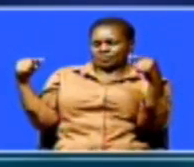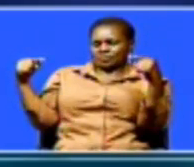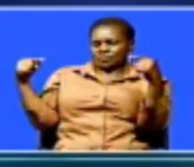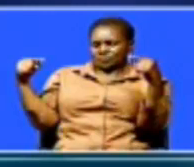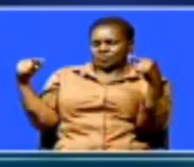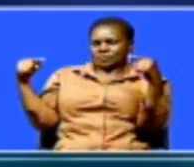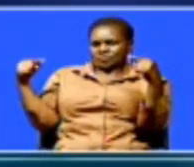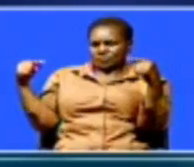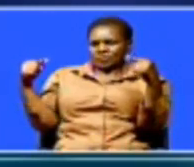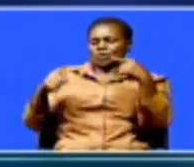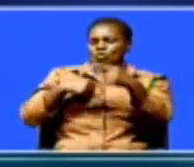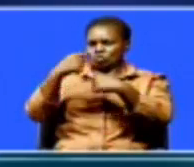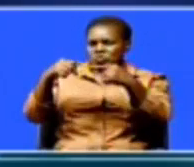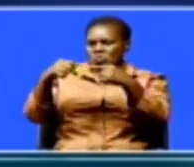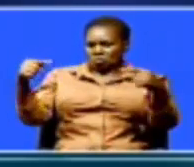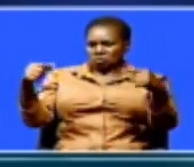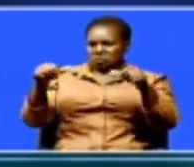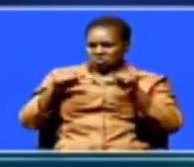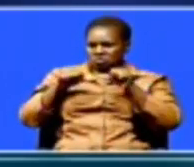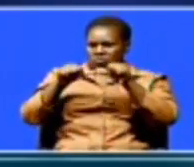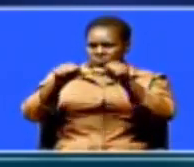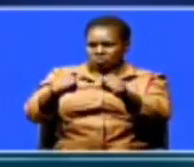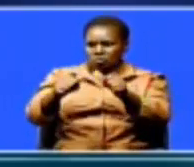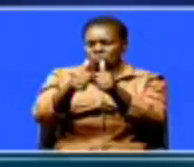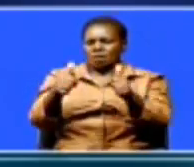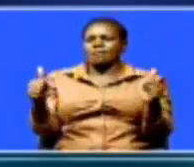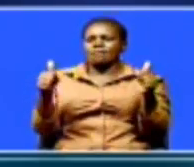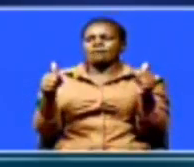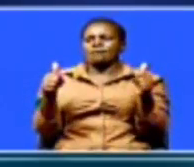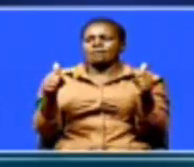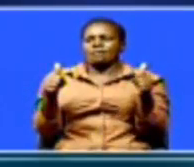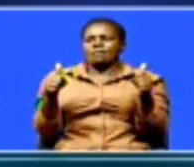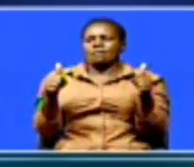and we intend to continue playing that role as a constructive